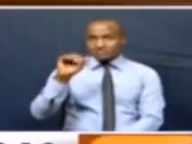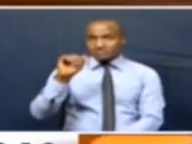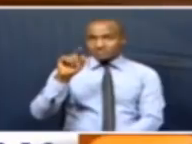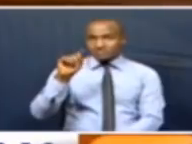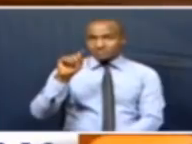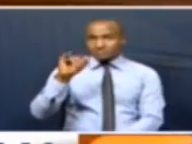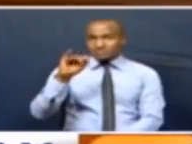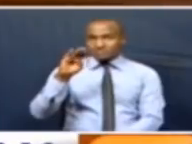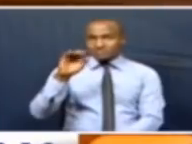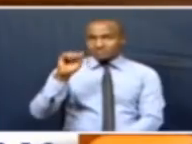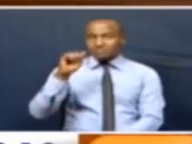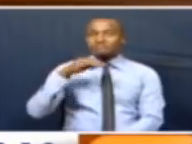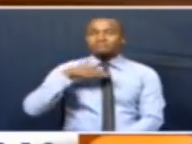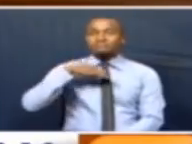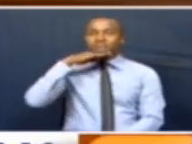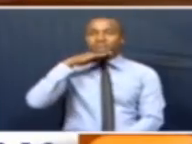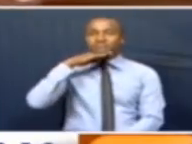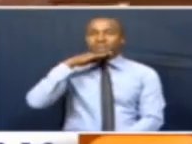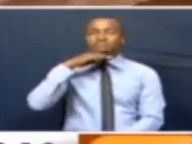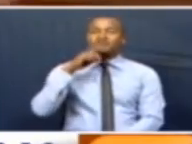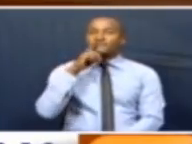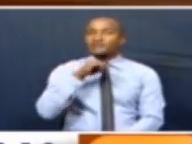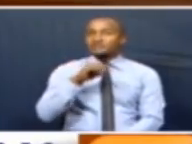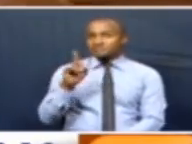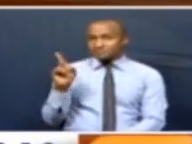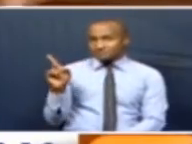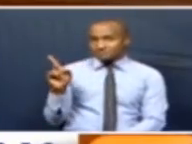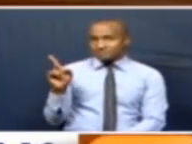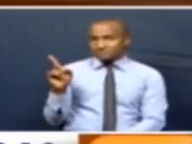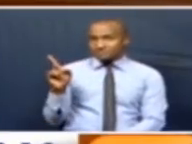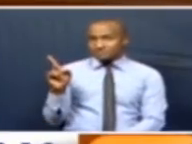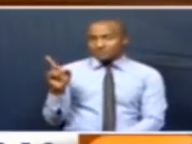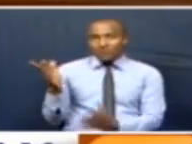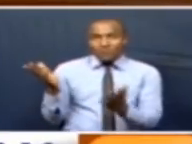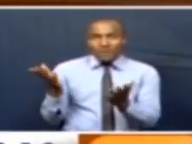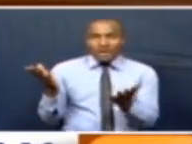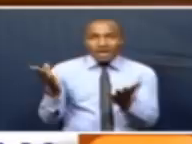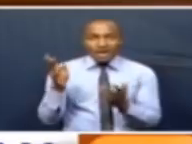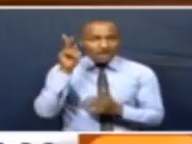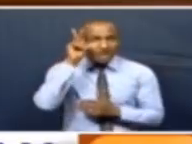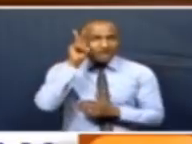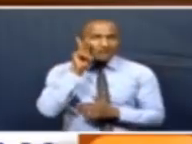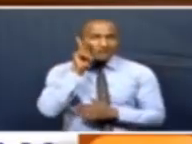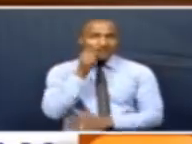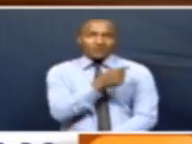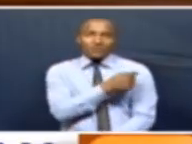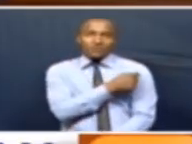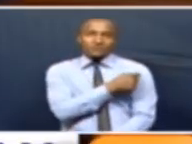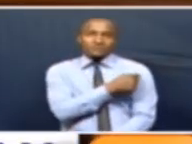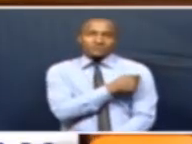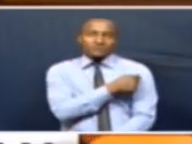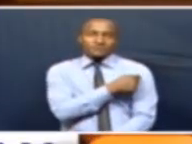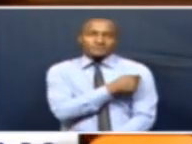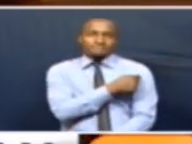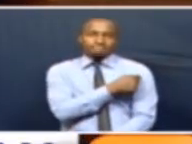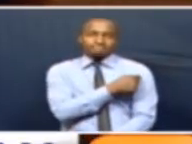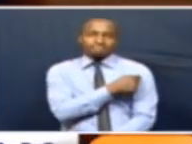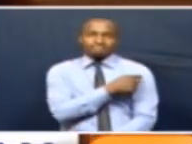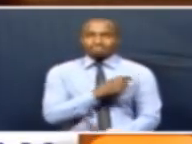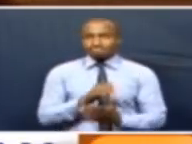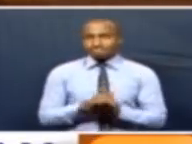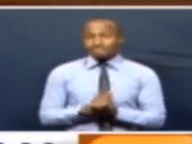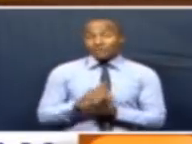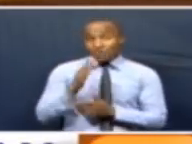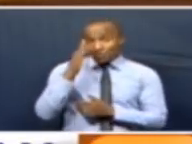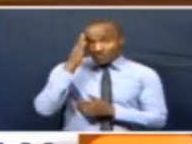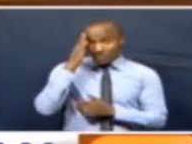is what we know so far. Currently, as you can see, we are outside Karen Hospital. And what we know so far, Hussein,